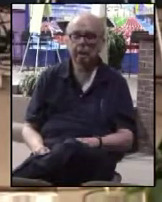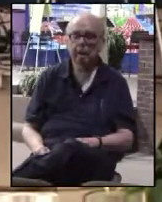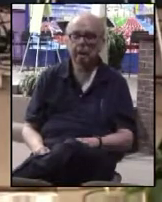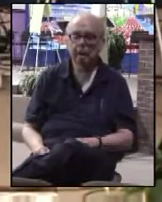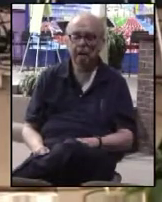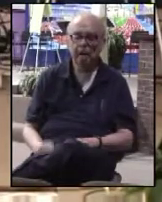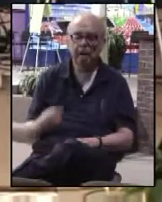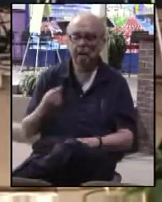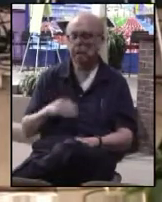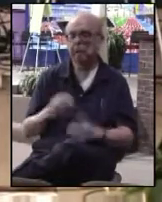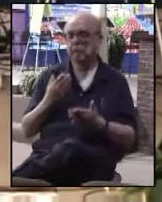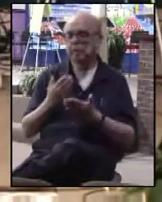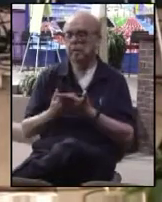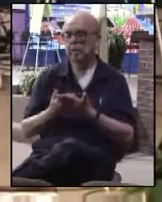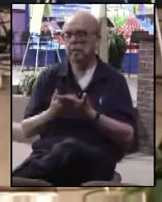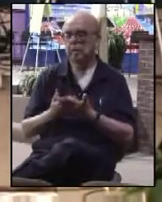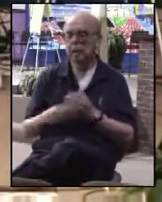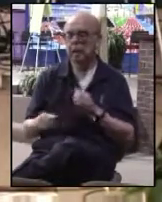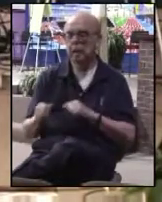we do good at fellowshipping